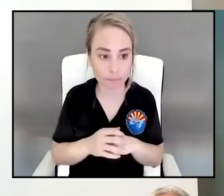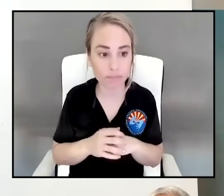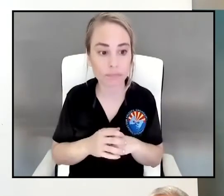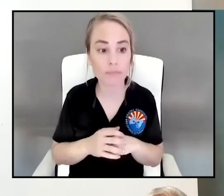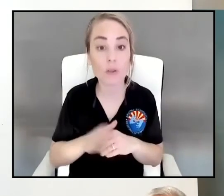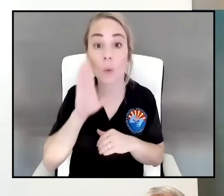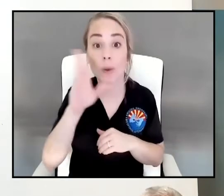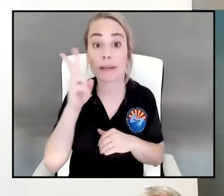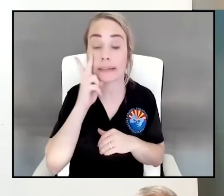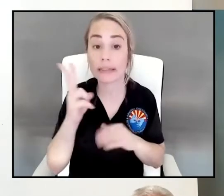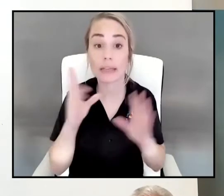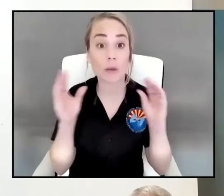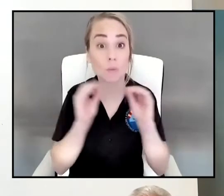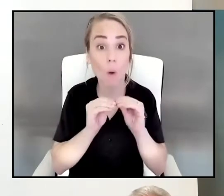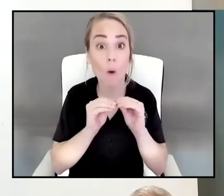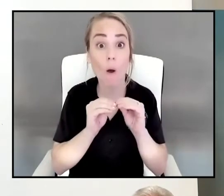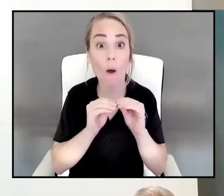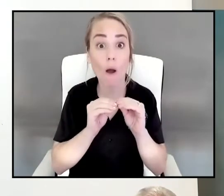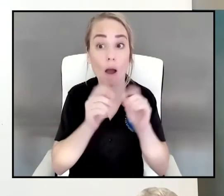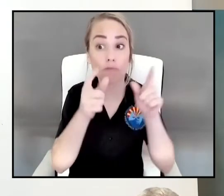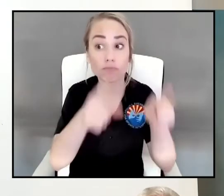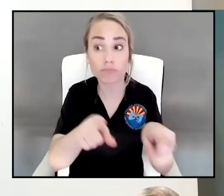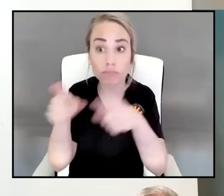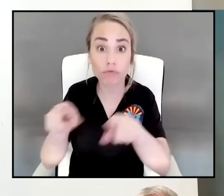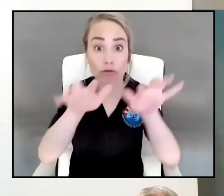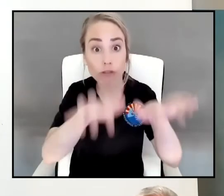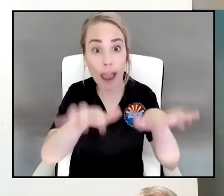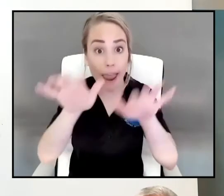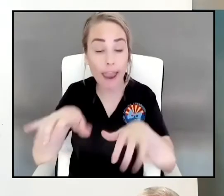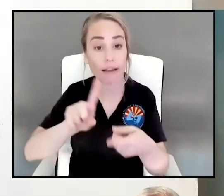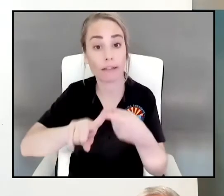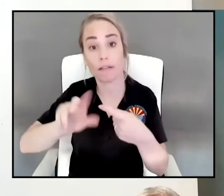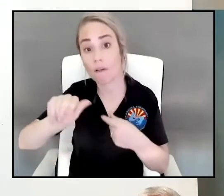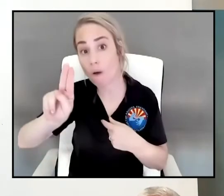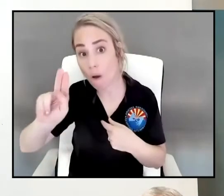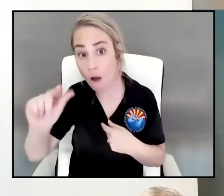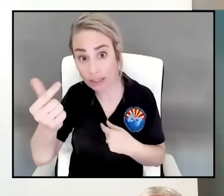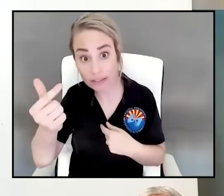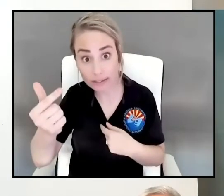additional rainfall basically through mid-August, and we may